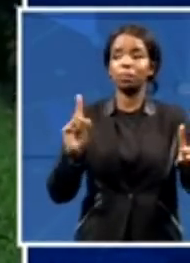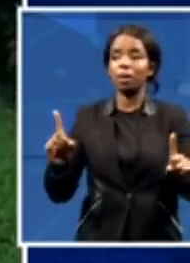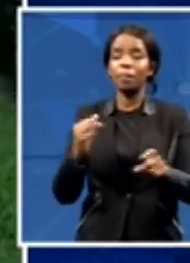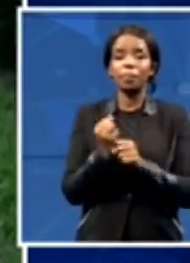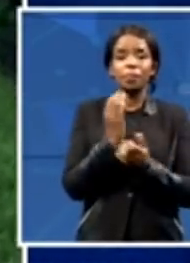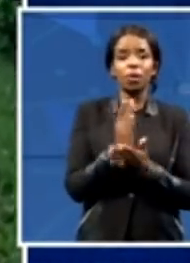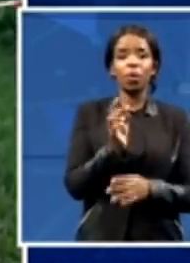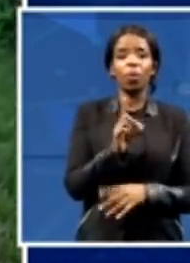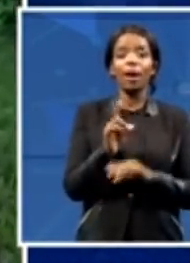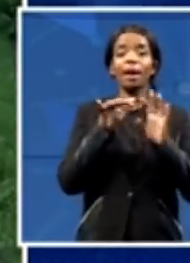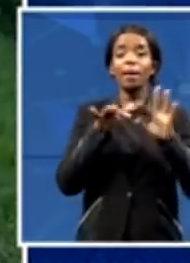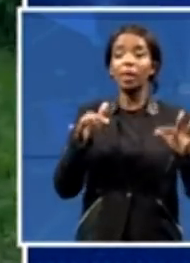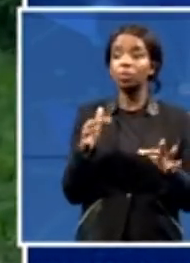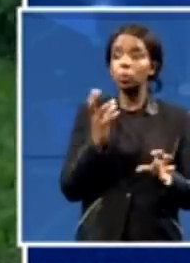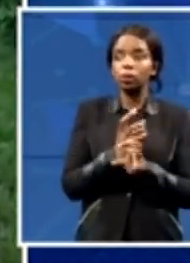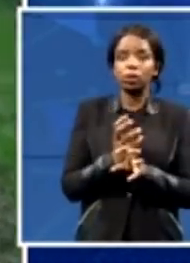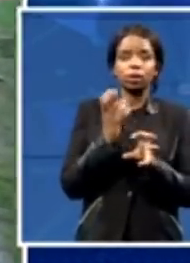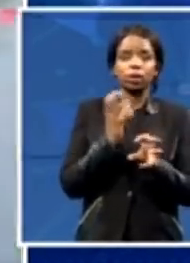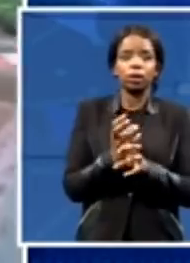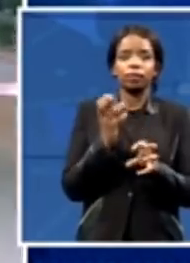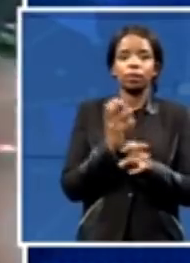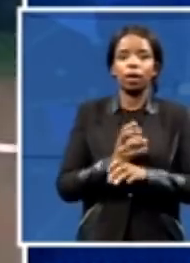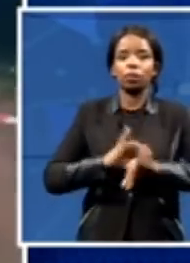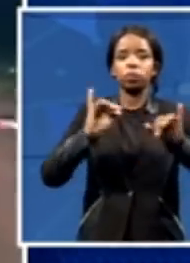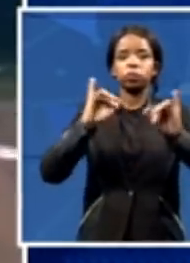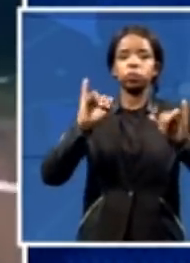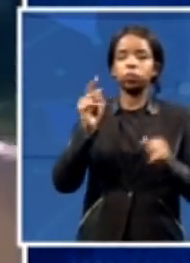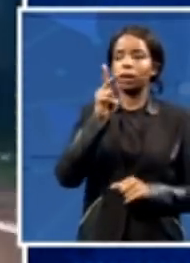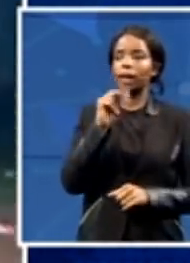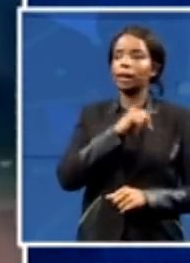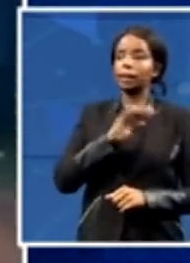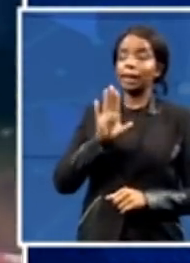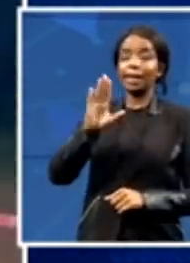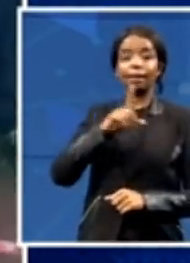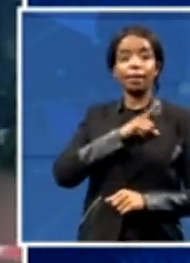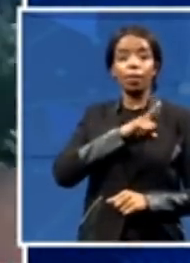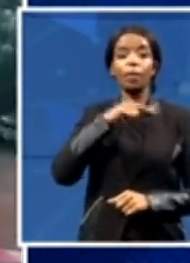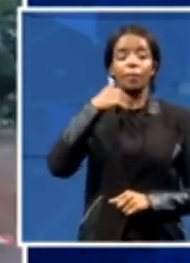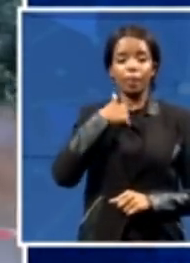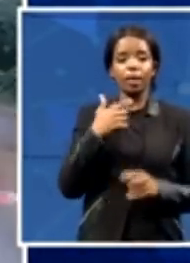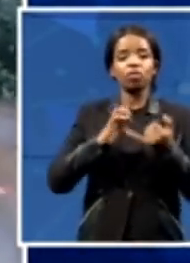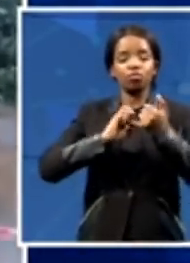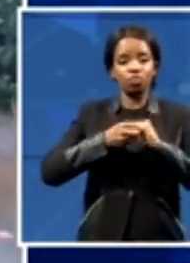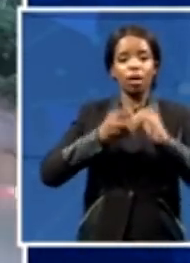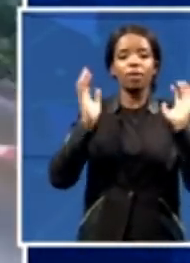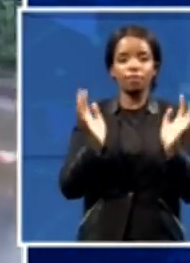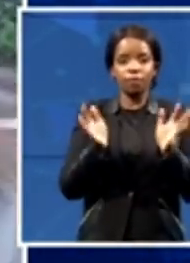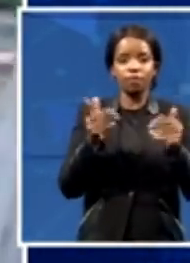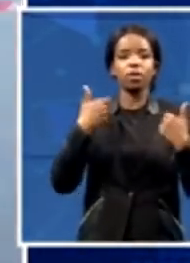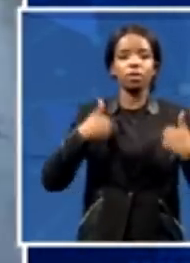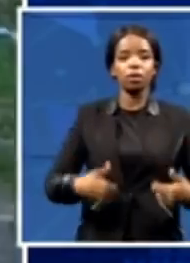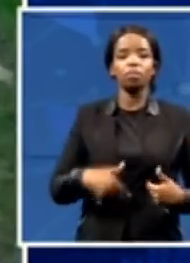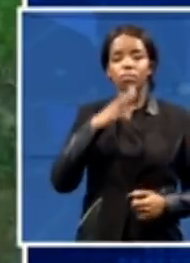in KwaZulu-Natal as we speak. I did try to speak to Simpiwe Dlamini, who is the communications